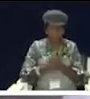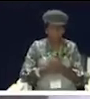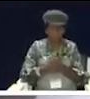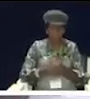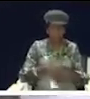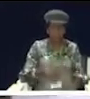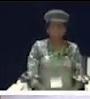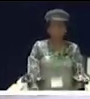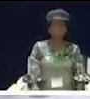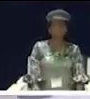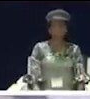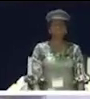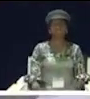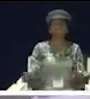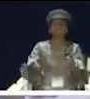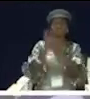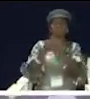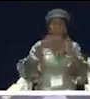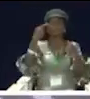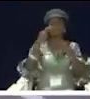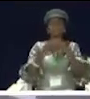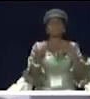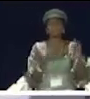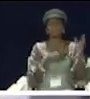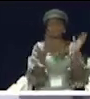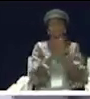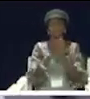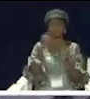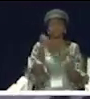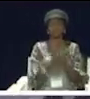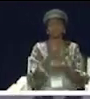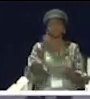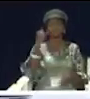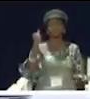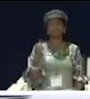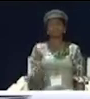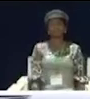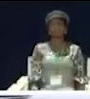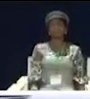In Jesus' mighty name we have prayed.